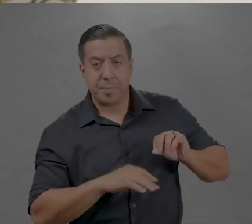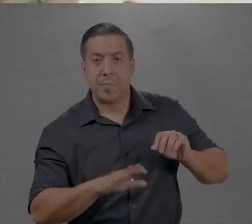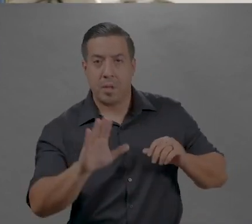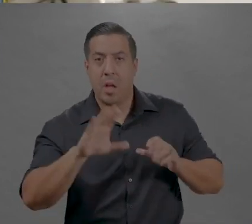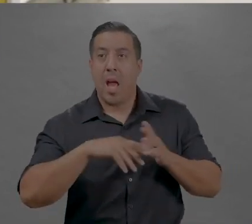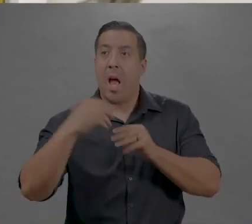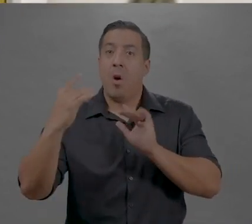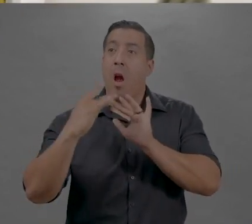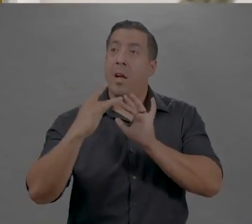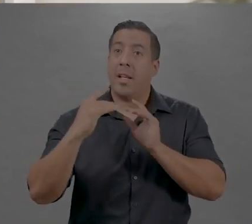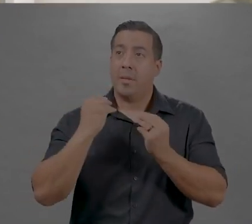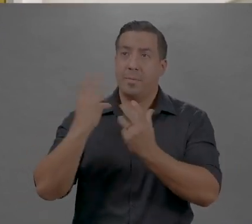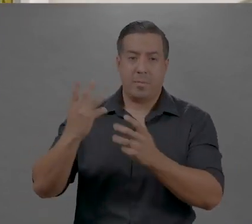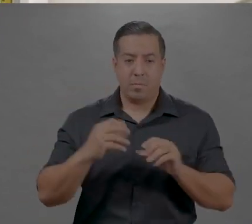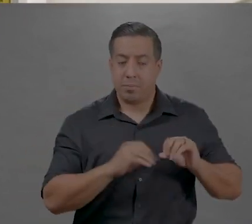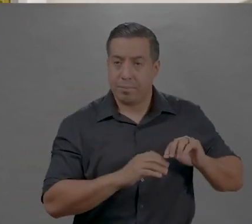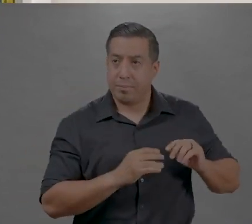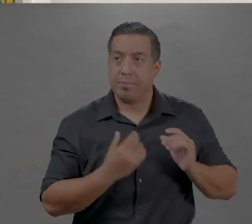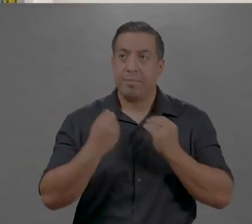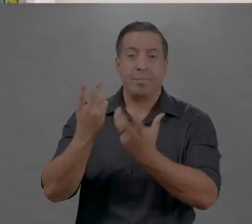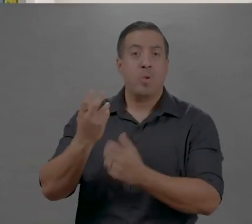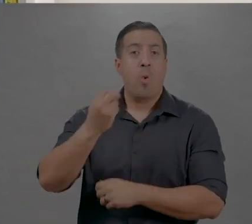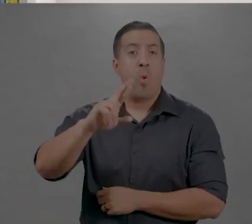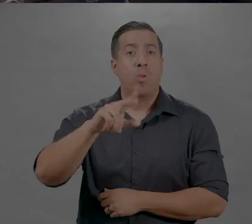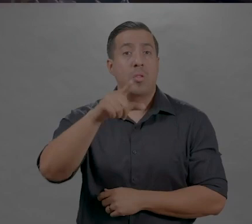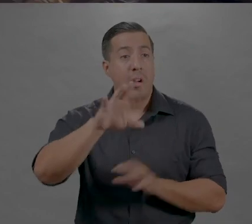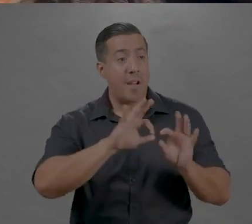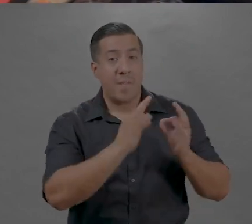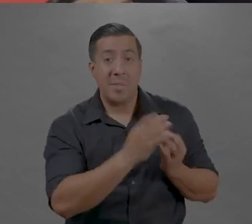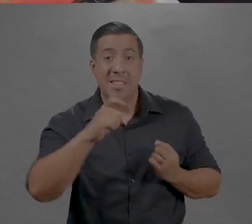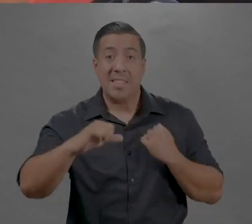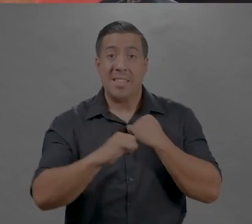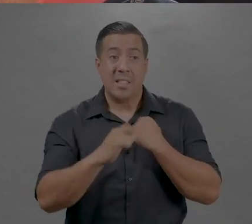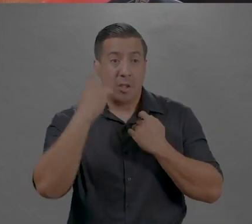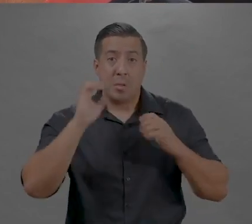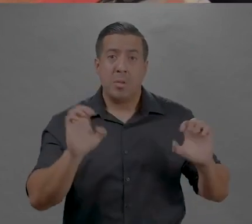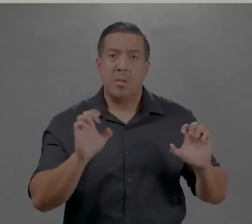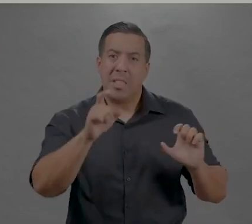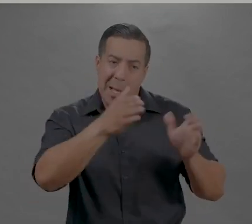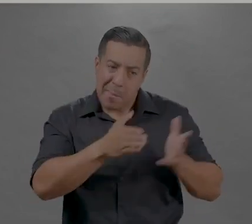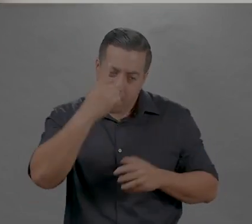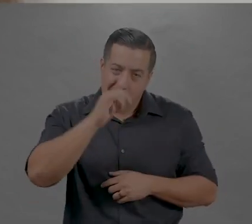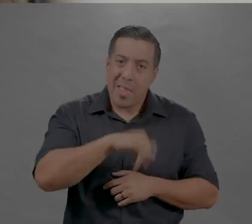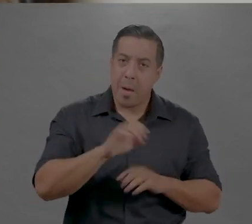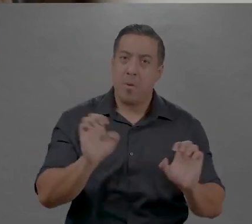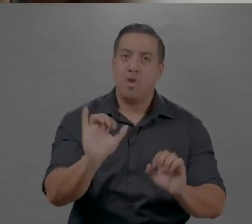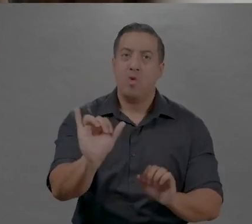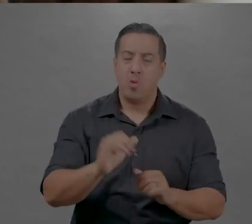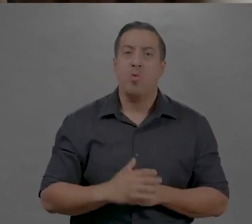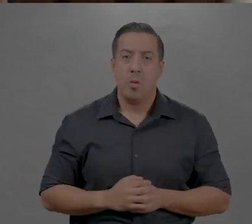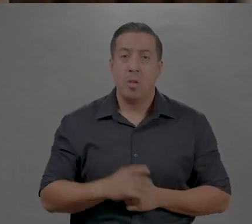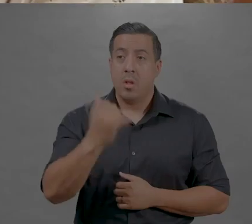home's contents, and to store it with your out-of-town contact. If you or a loved one needs assistance in an